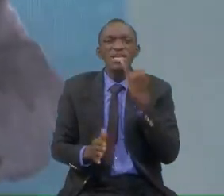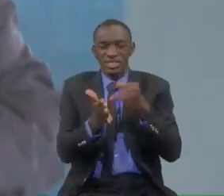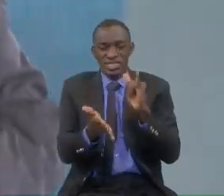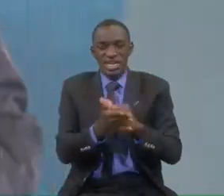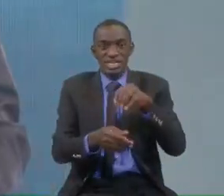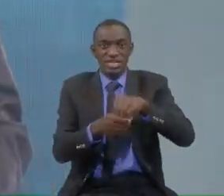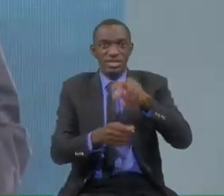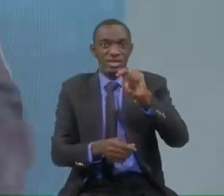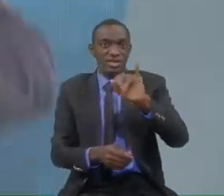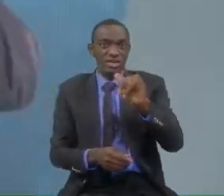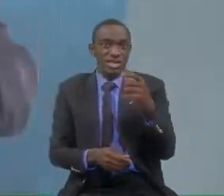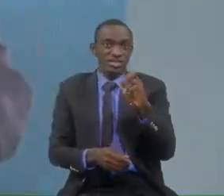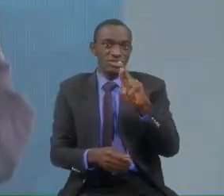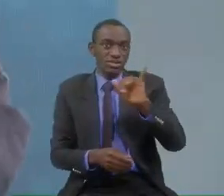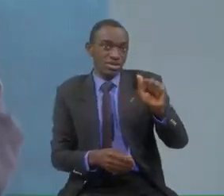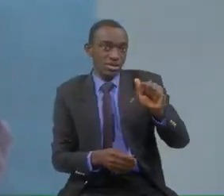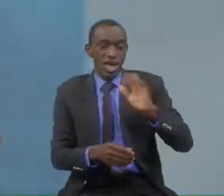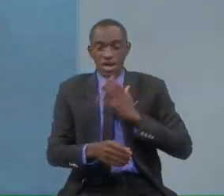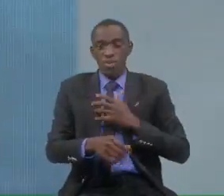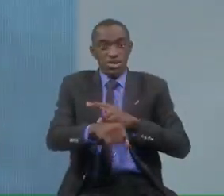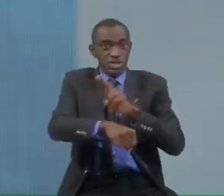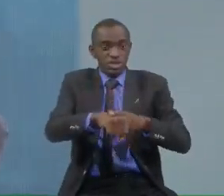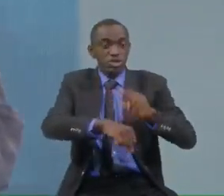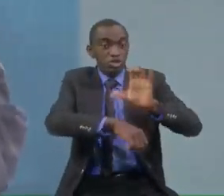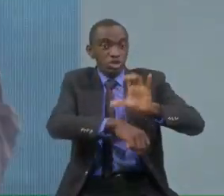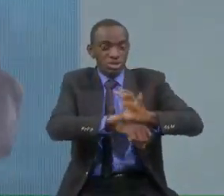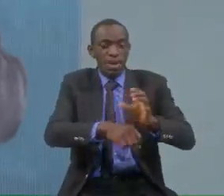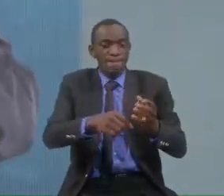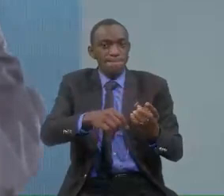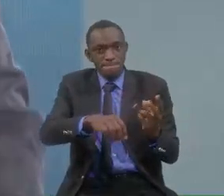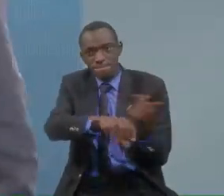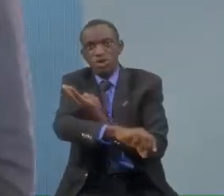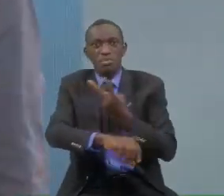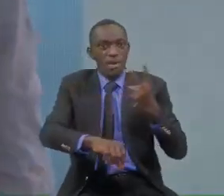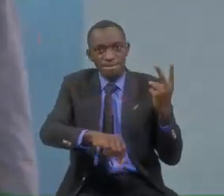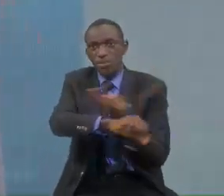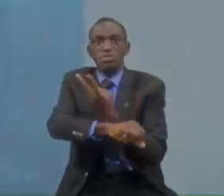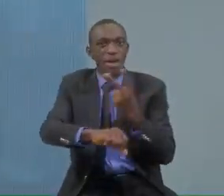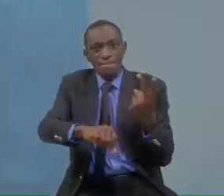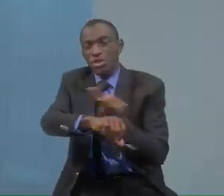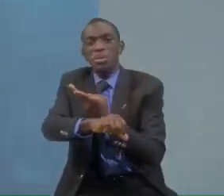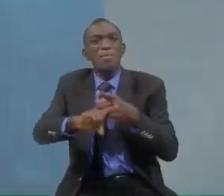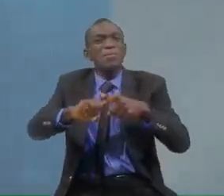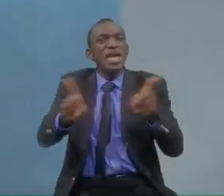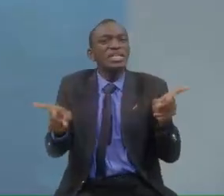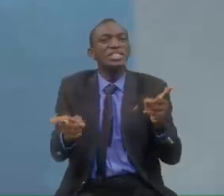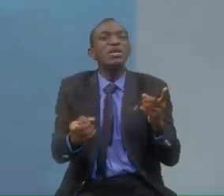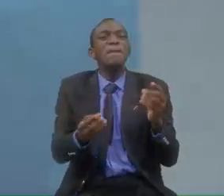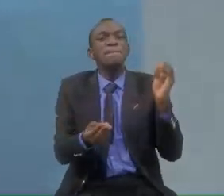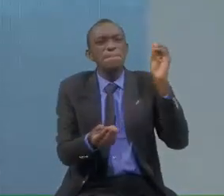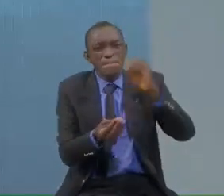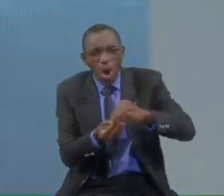churches are multiplying, but there's more corruption in the church